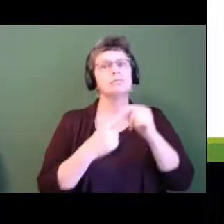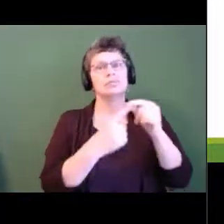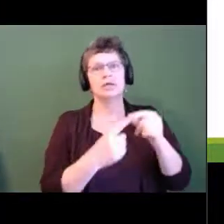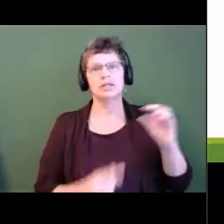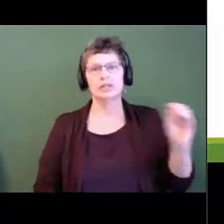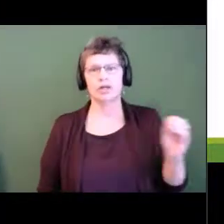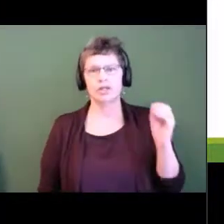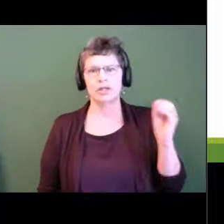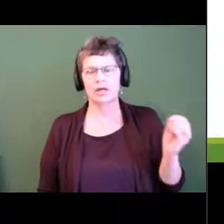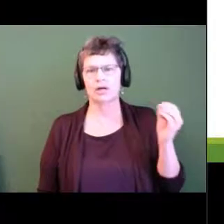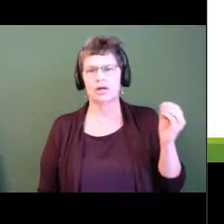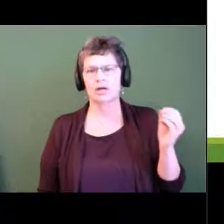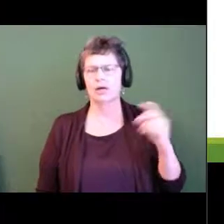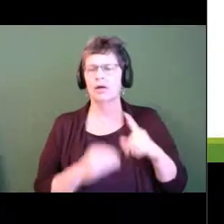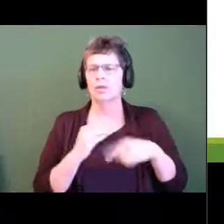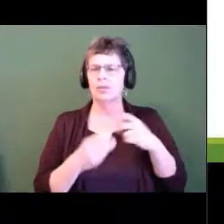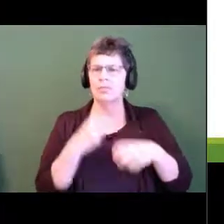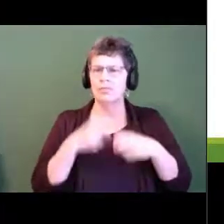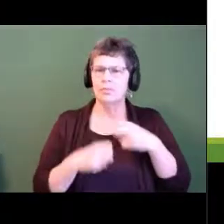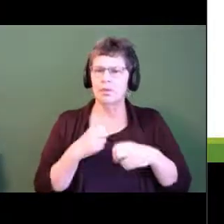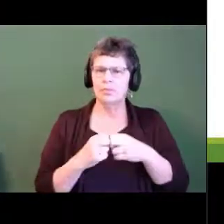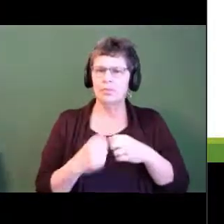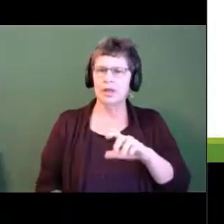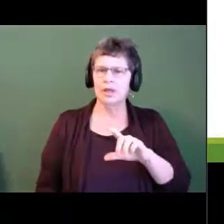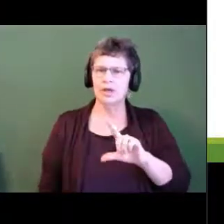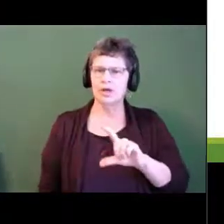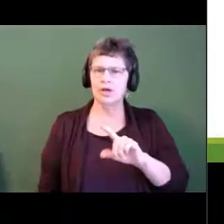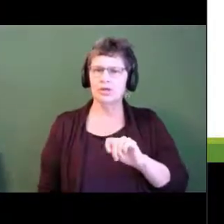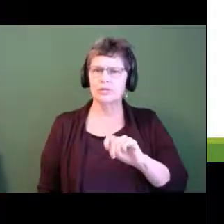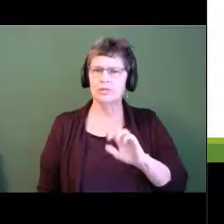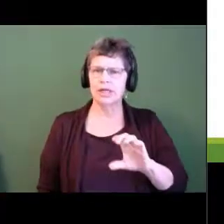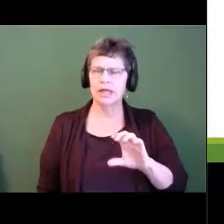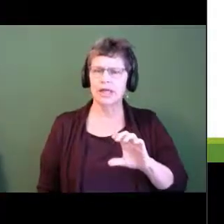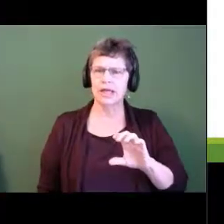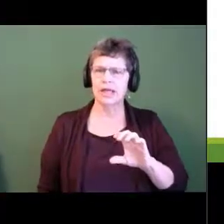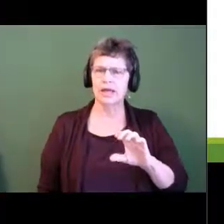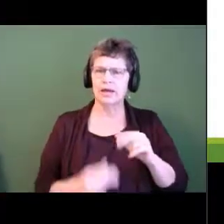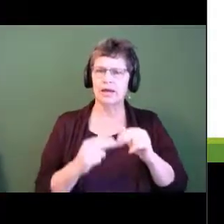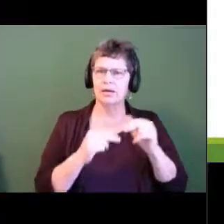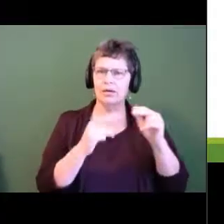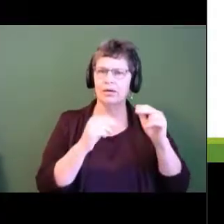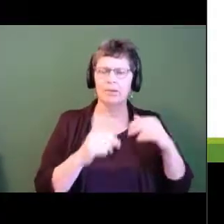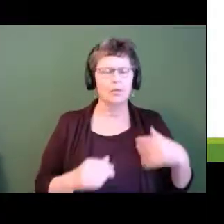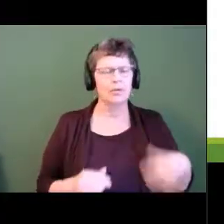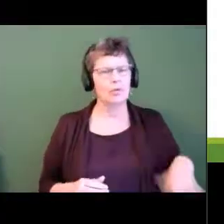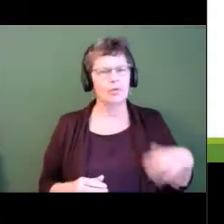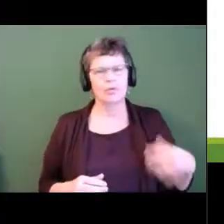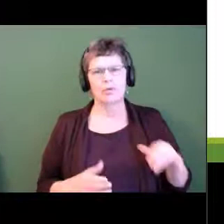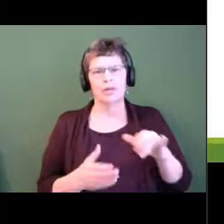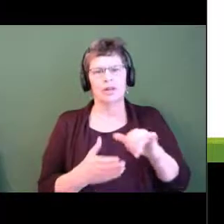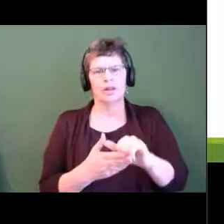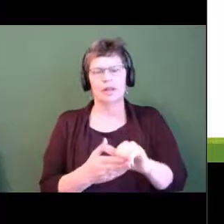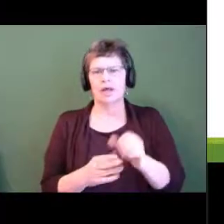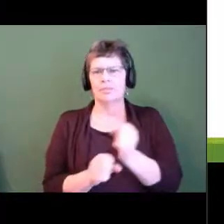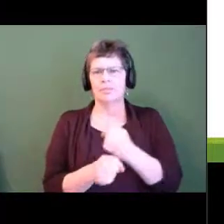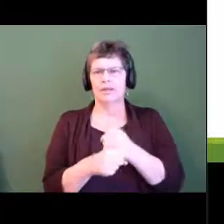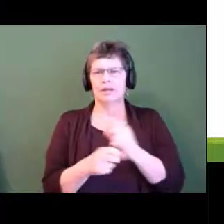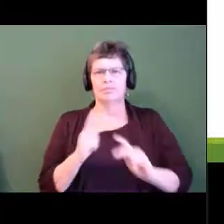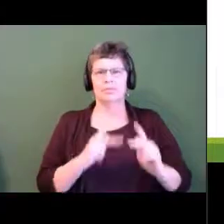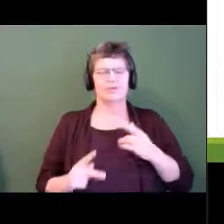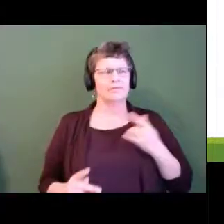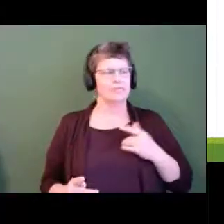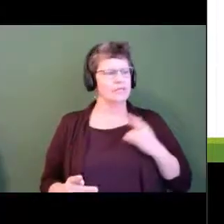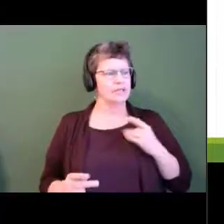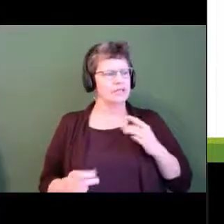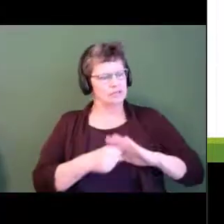issues in long-term care facilities. You know, that has really been, I think, added to people's stress, older